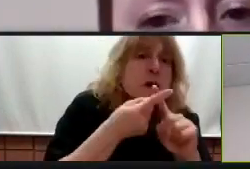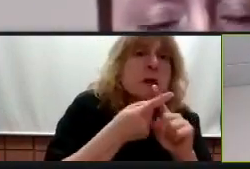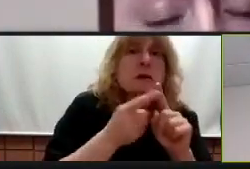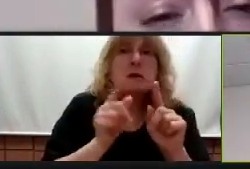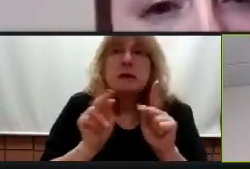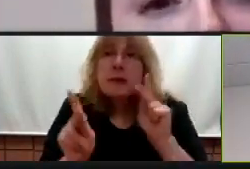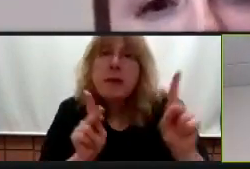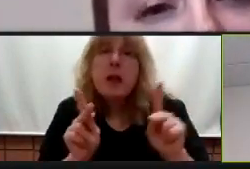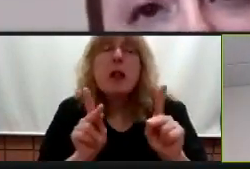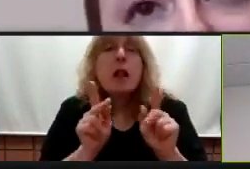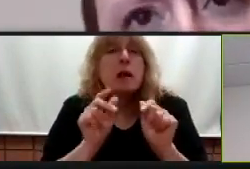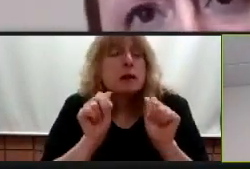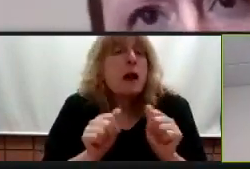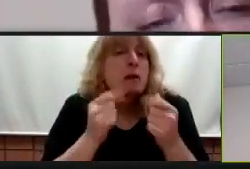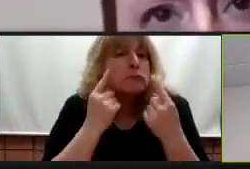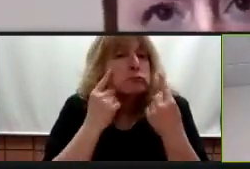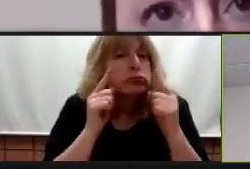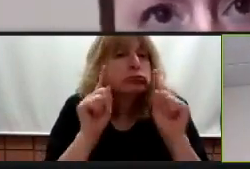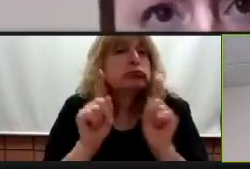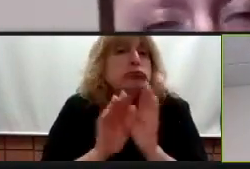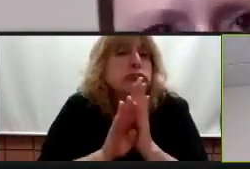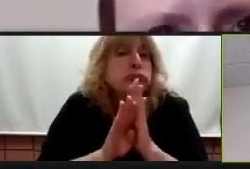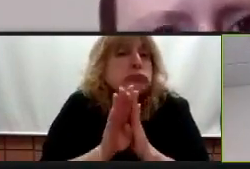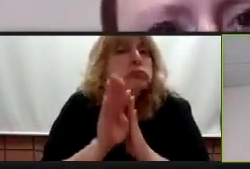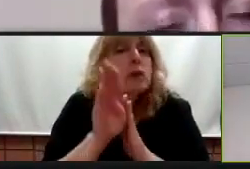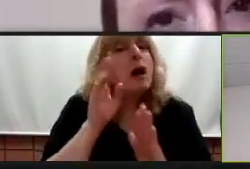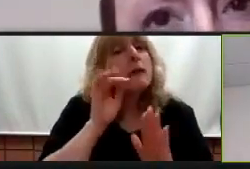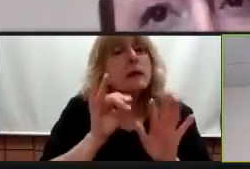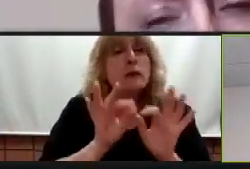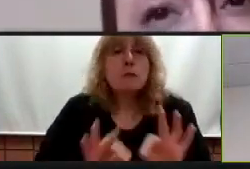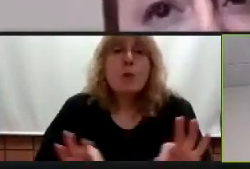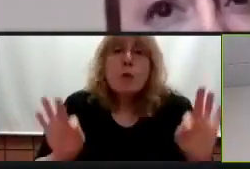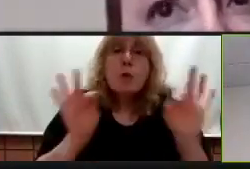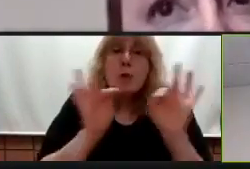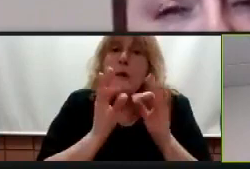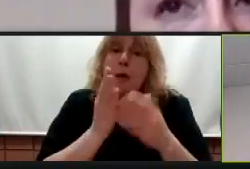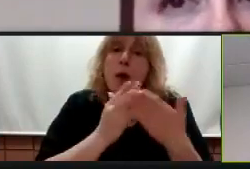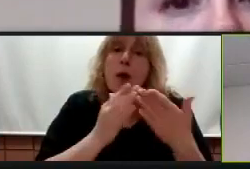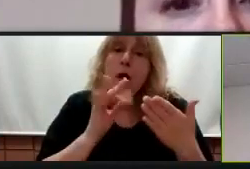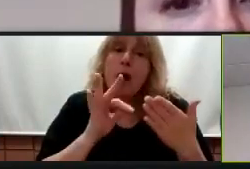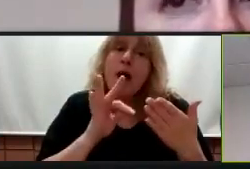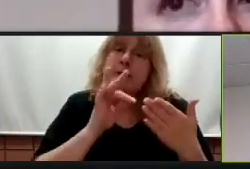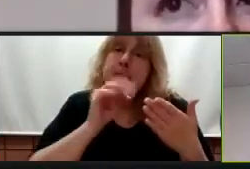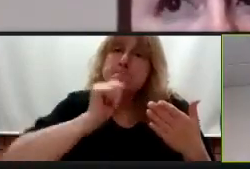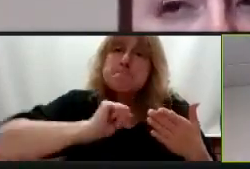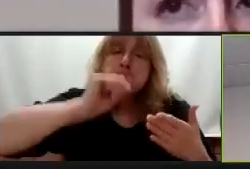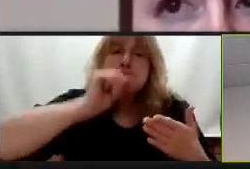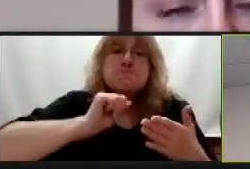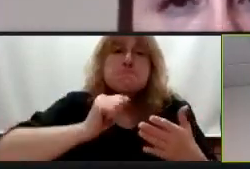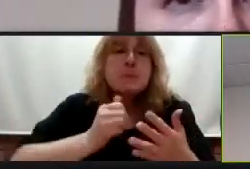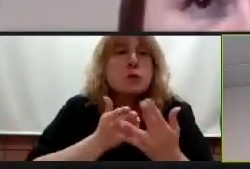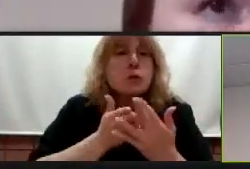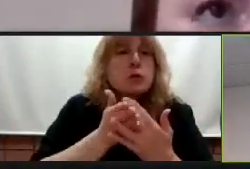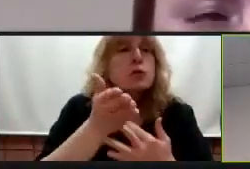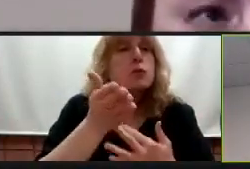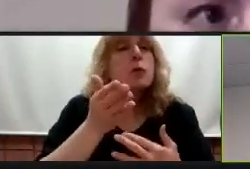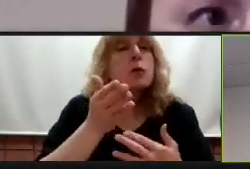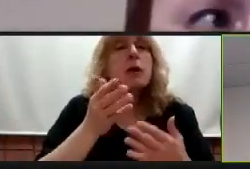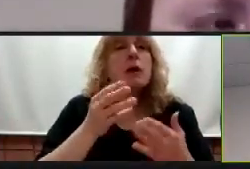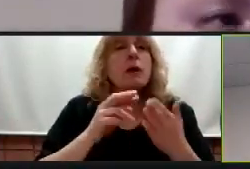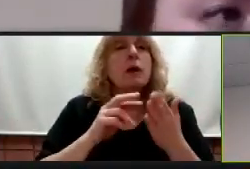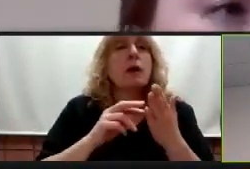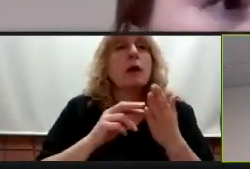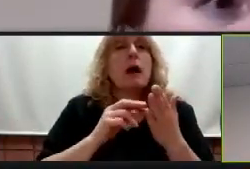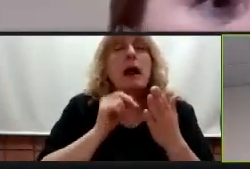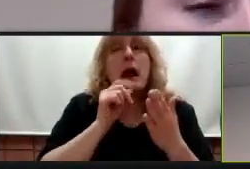succeed together. And I think that is an important part of coping. So I think it's not so much that we either don't see people at